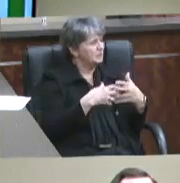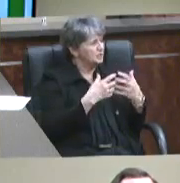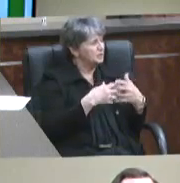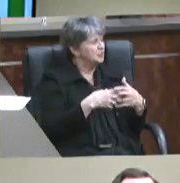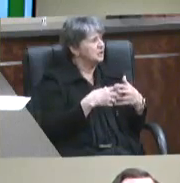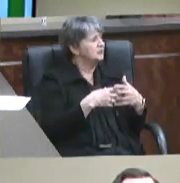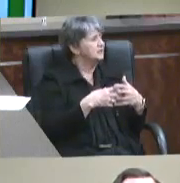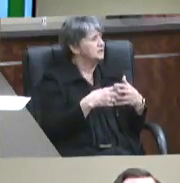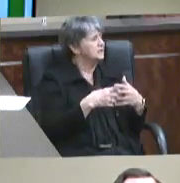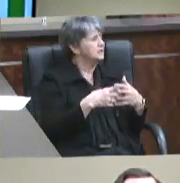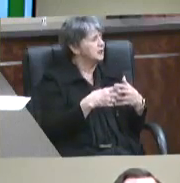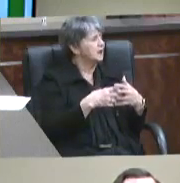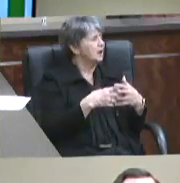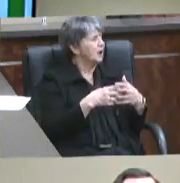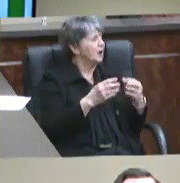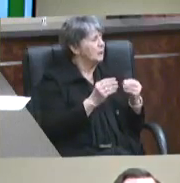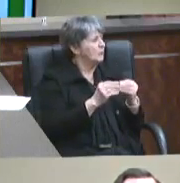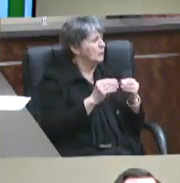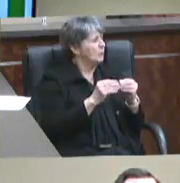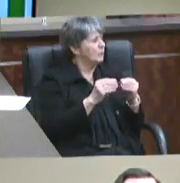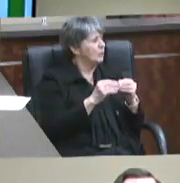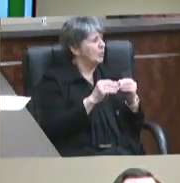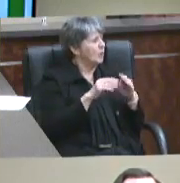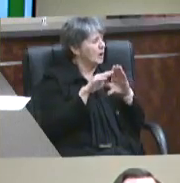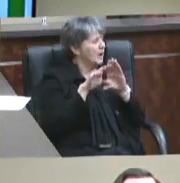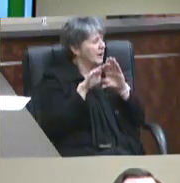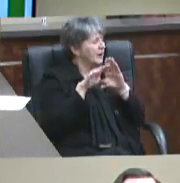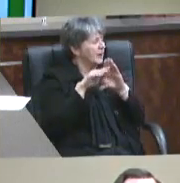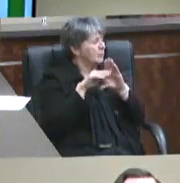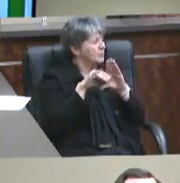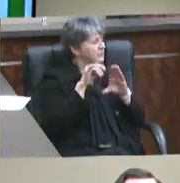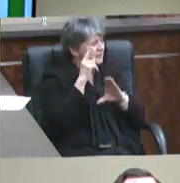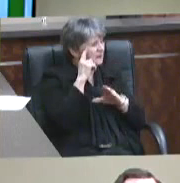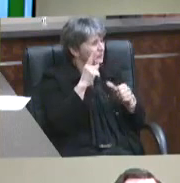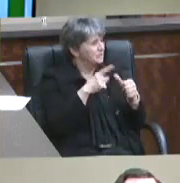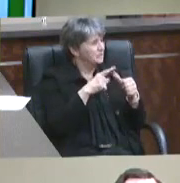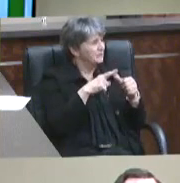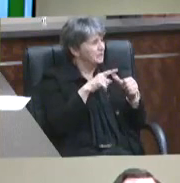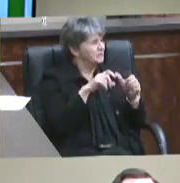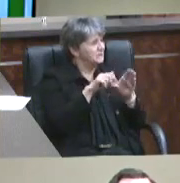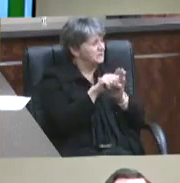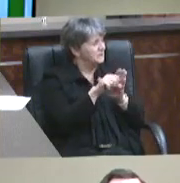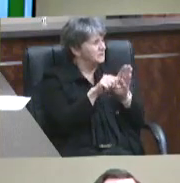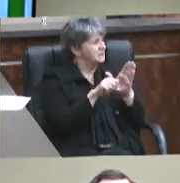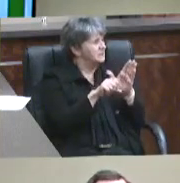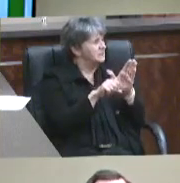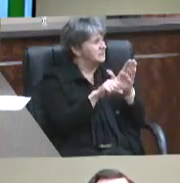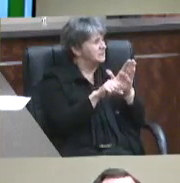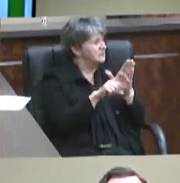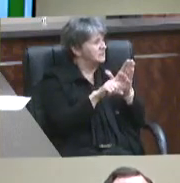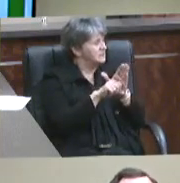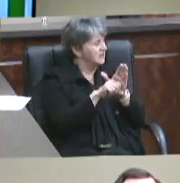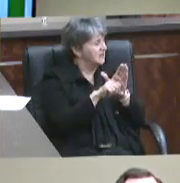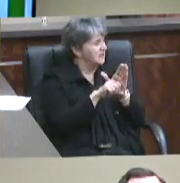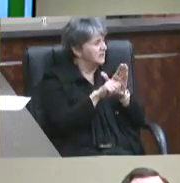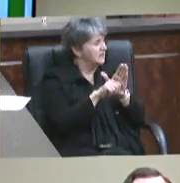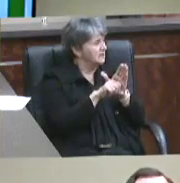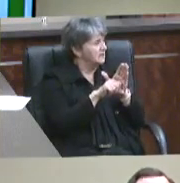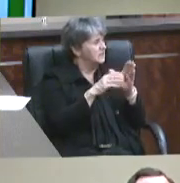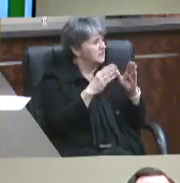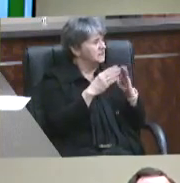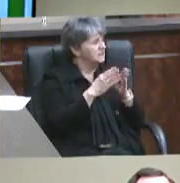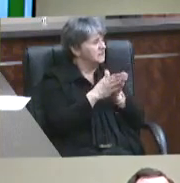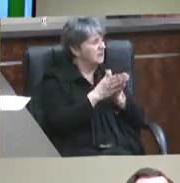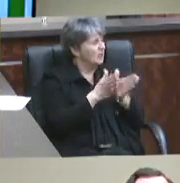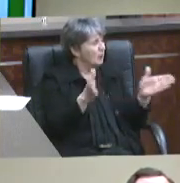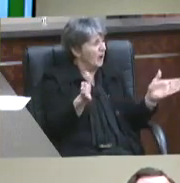Body-worn cameras was mentioned, and I believe that was the first in the state deployed citywide. So